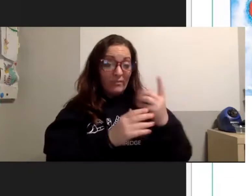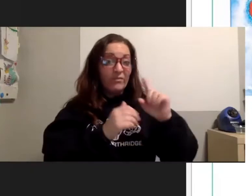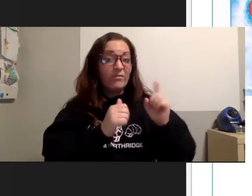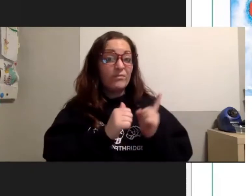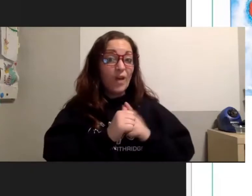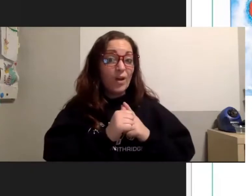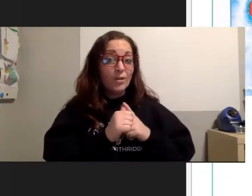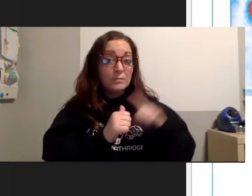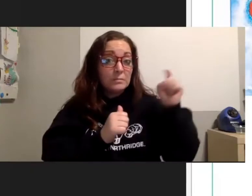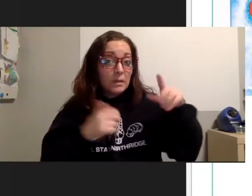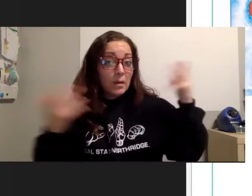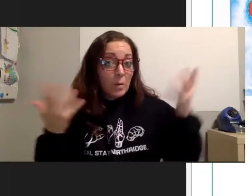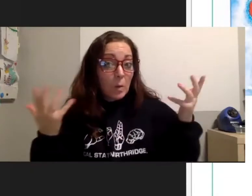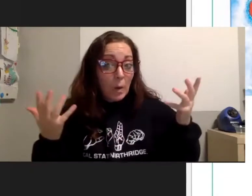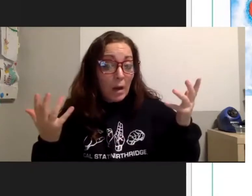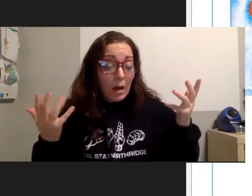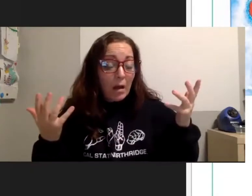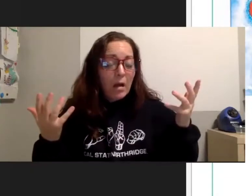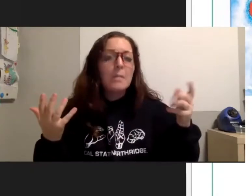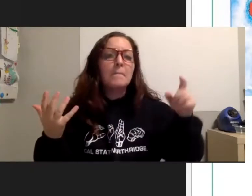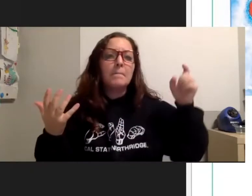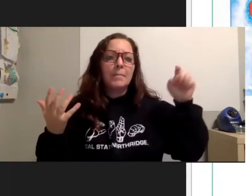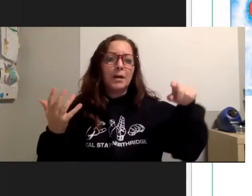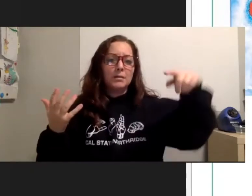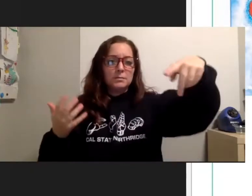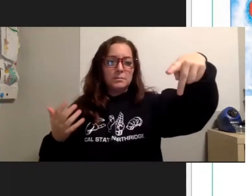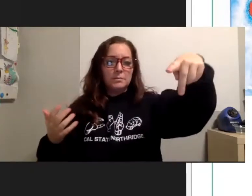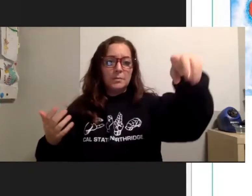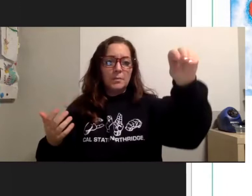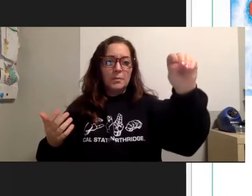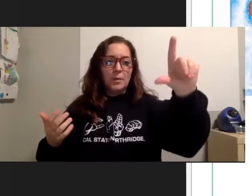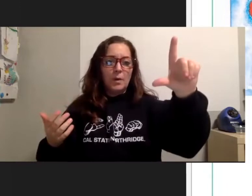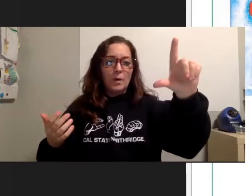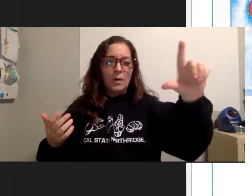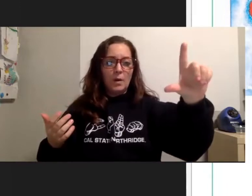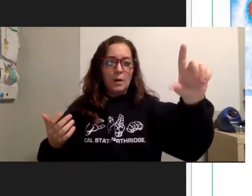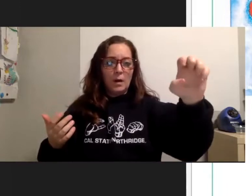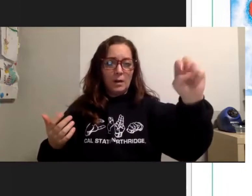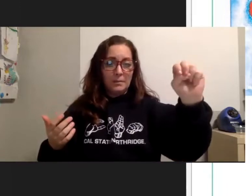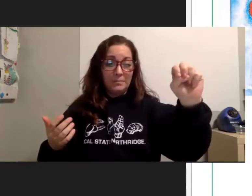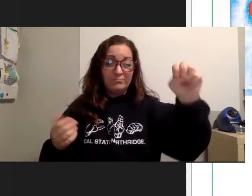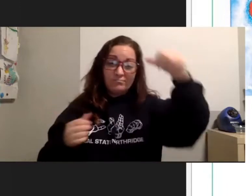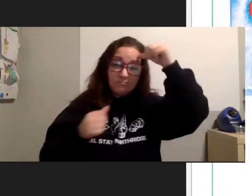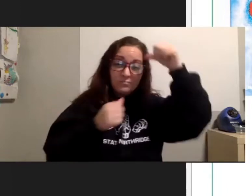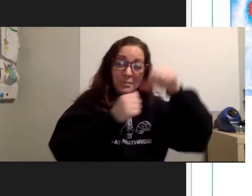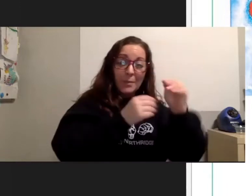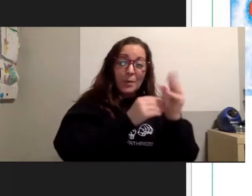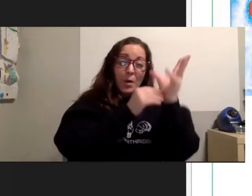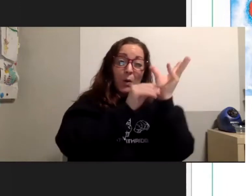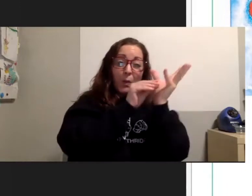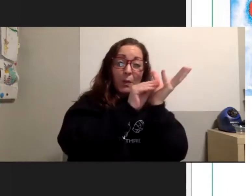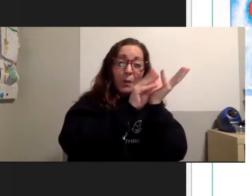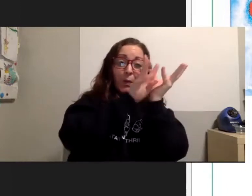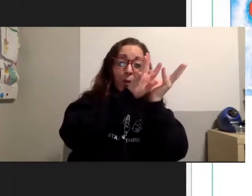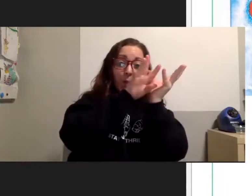Before a seed can begin to grow, a grain of pollen